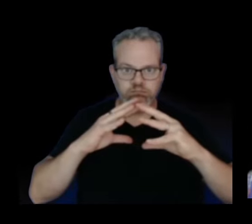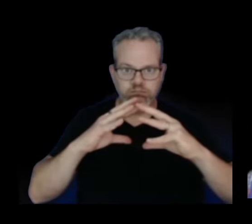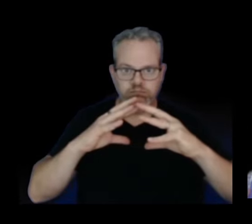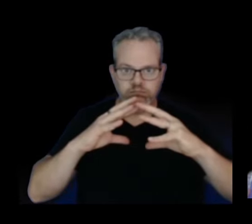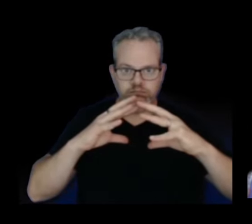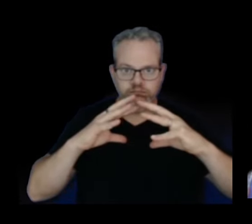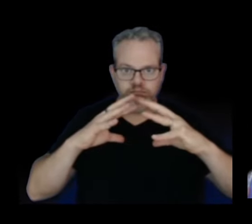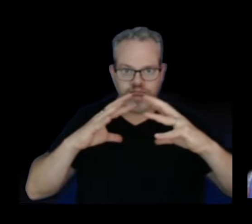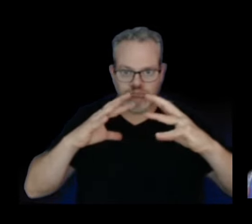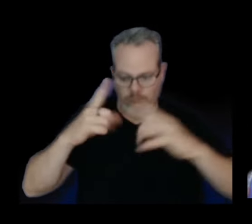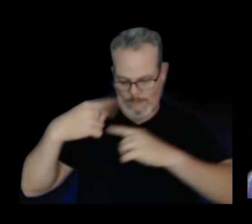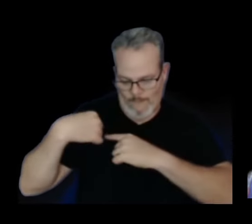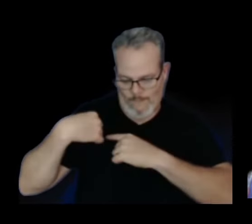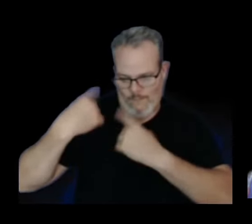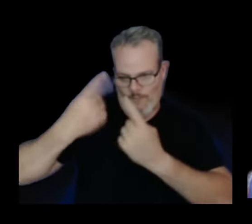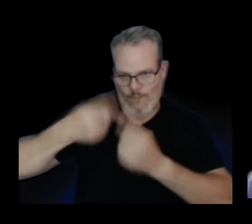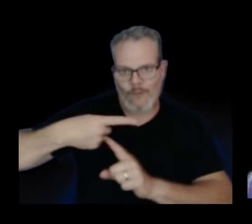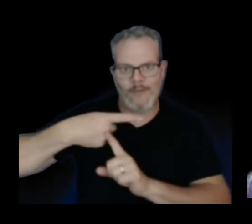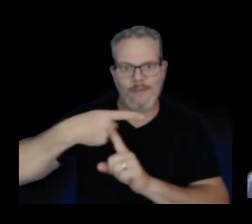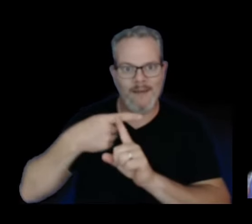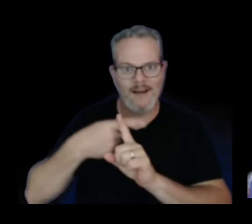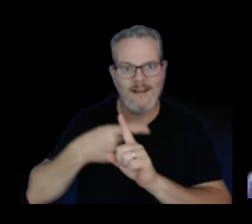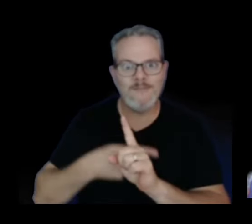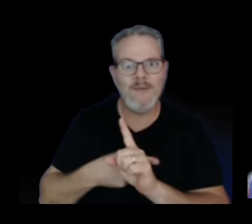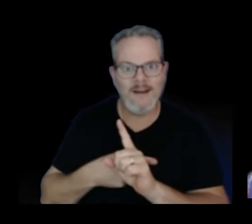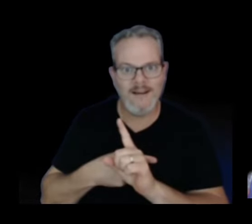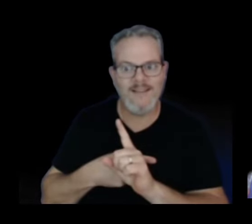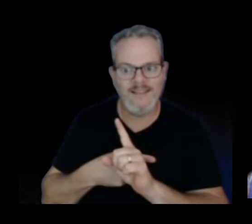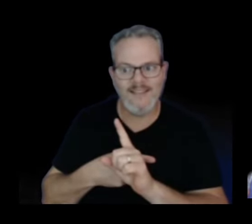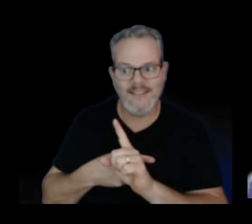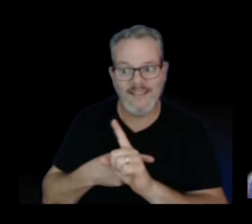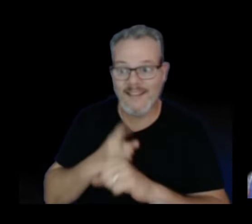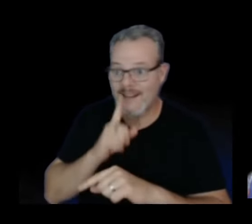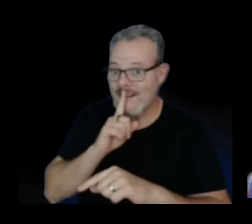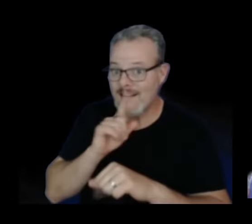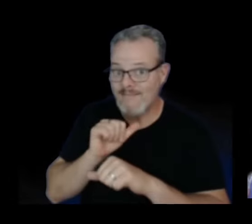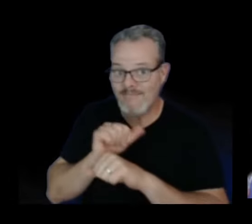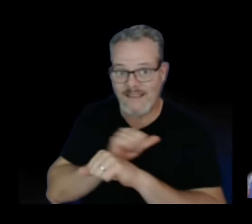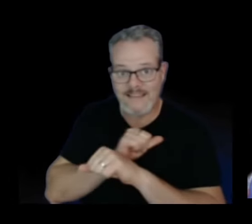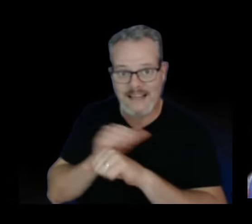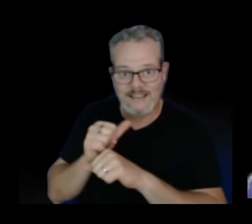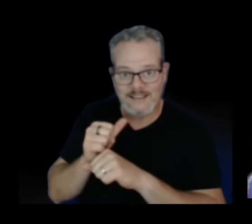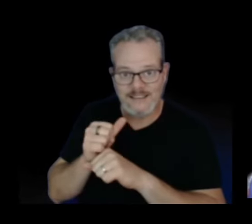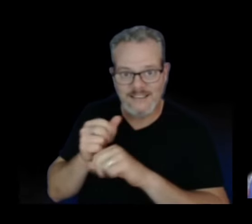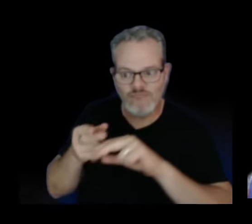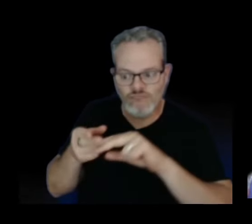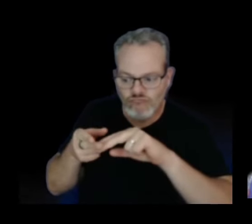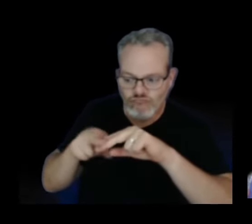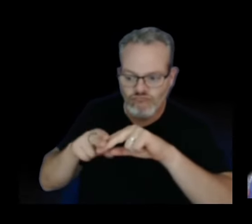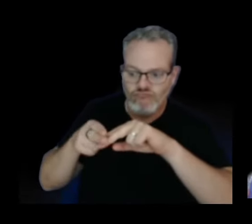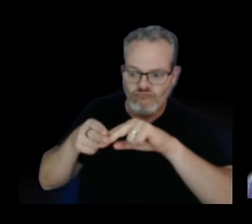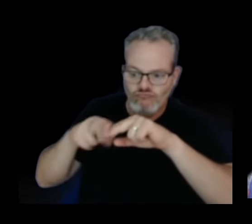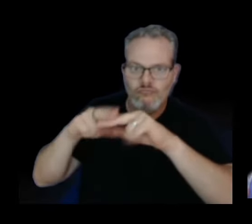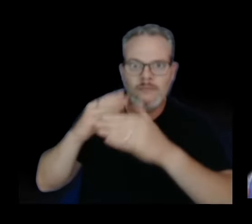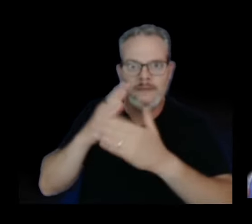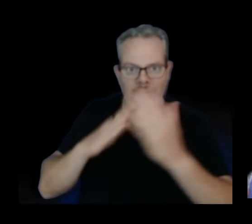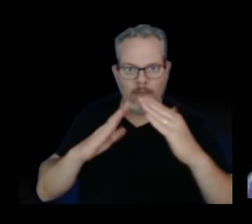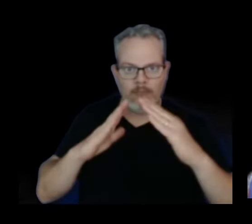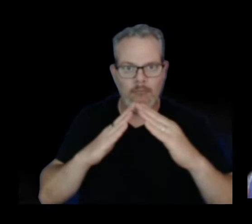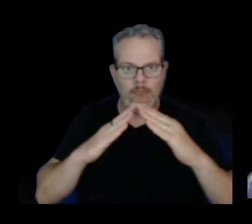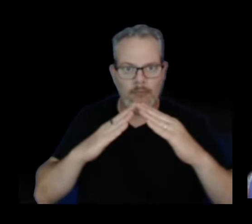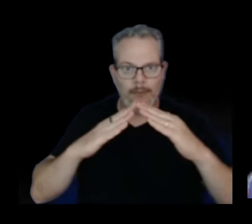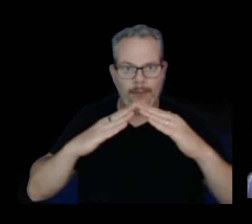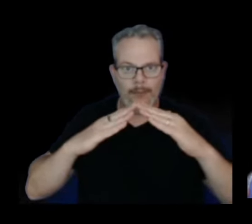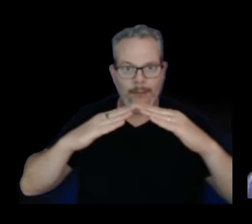month here. And it's actually gaining some decent accumulation of tilt here.